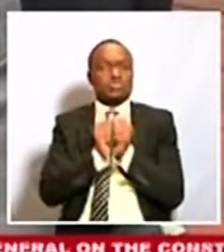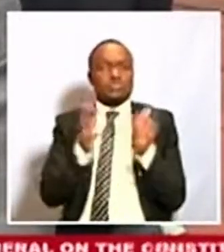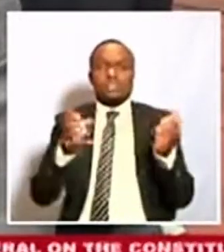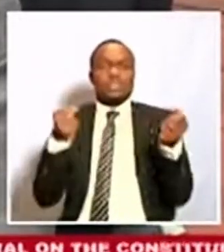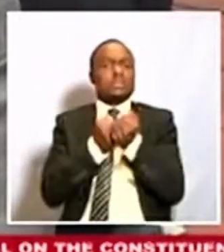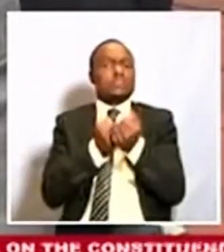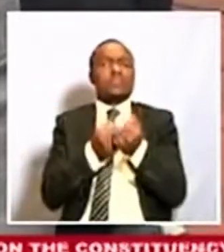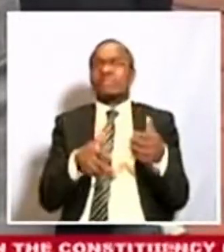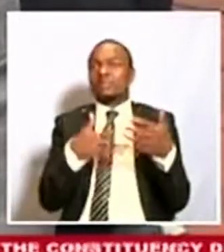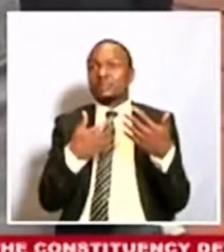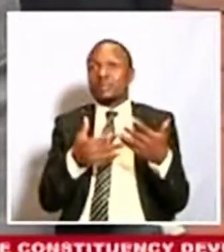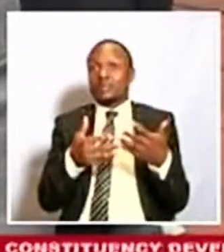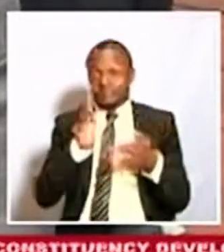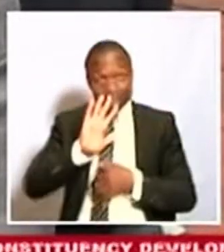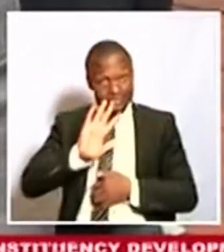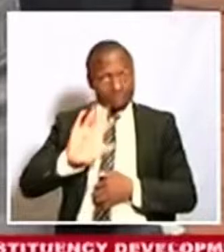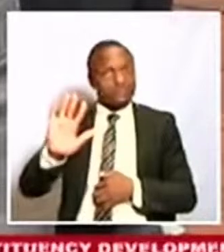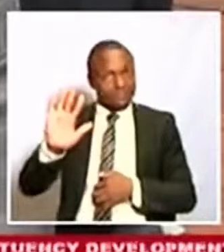This is my